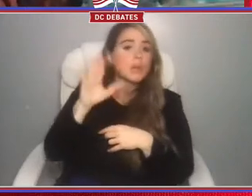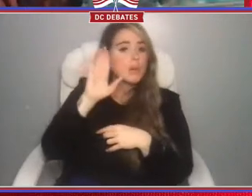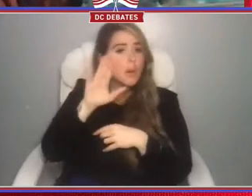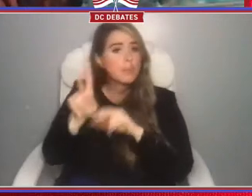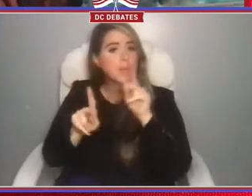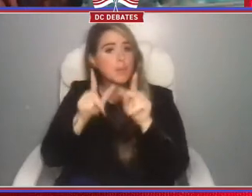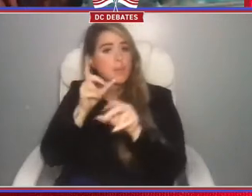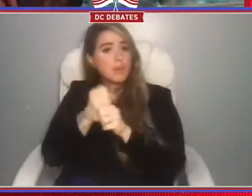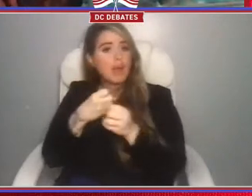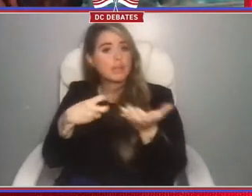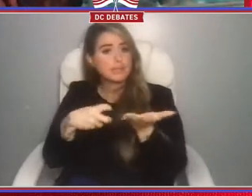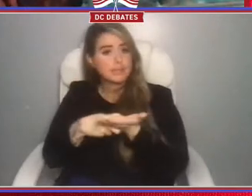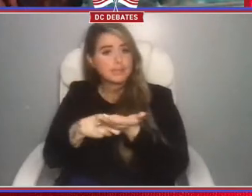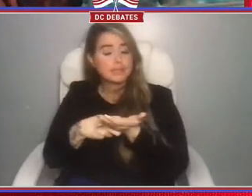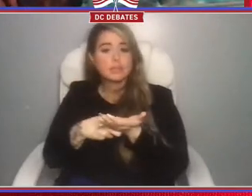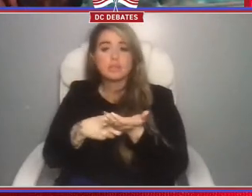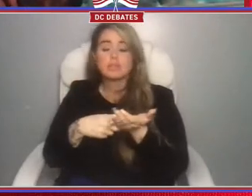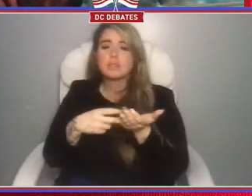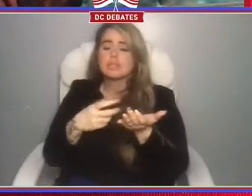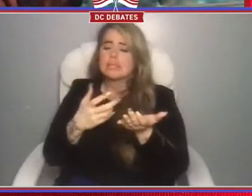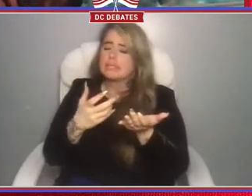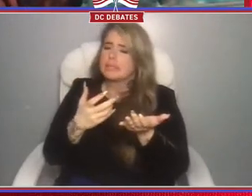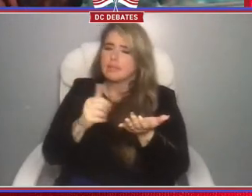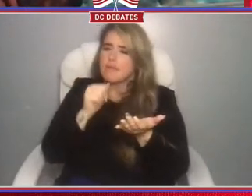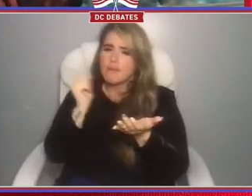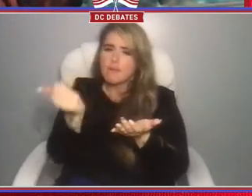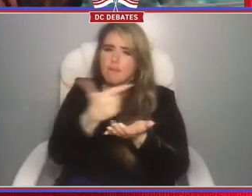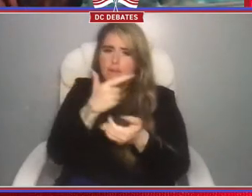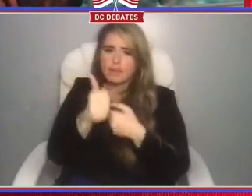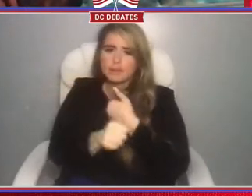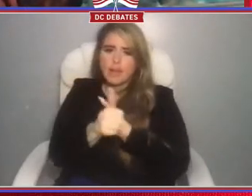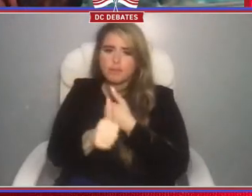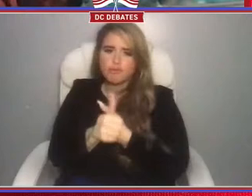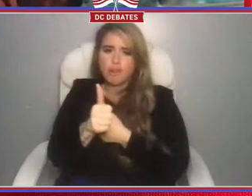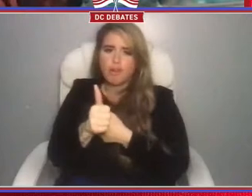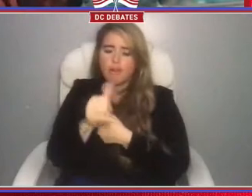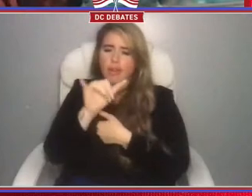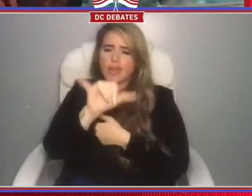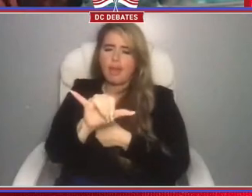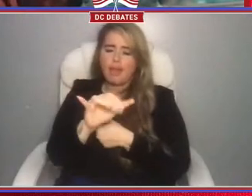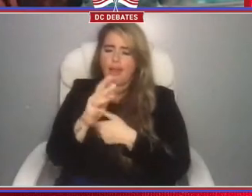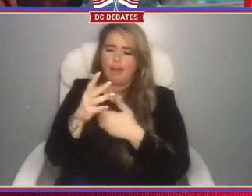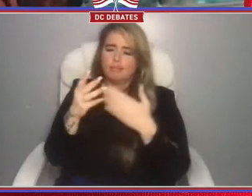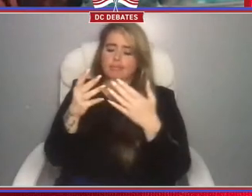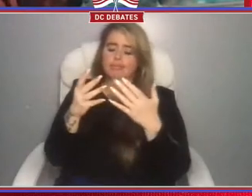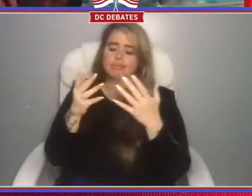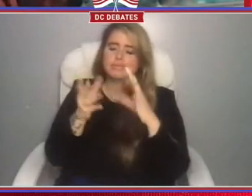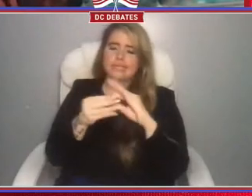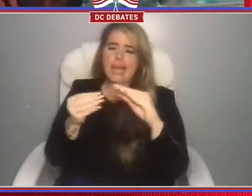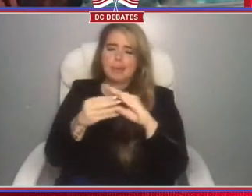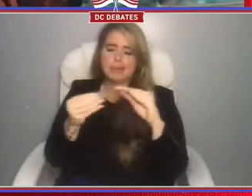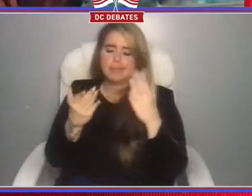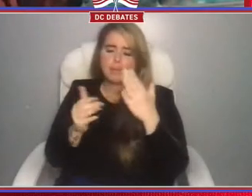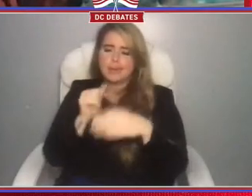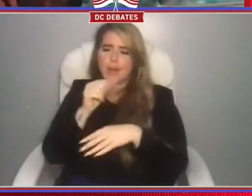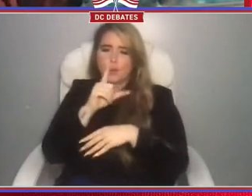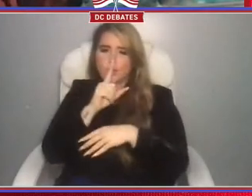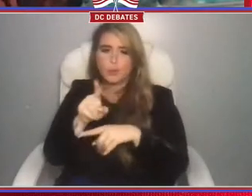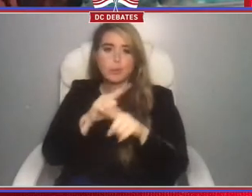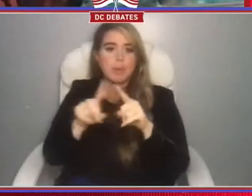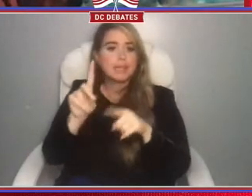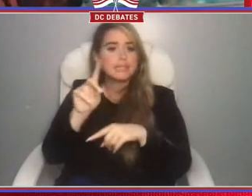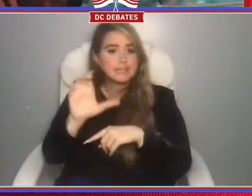driven dangerously. That's an overstatement for a broad issue. What I do know is that DC has several mechanisms of recuperating